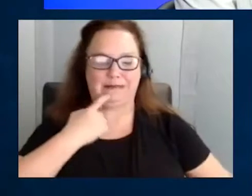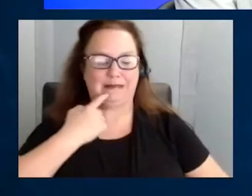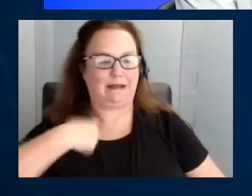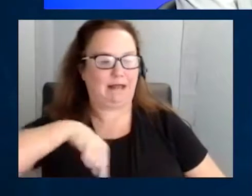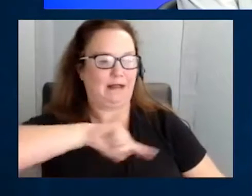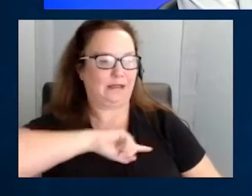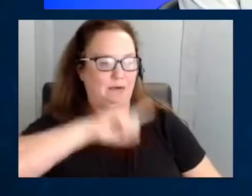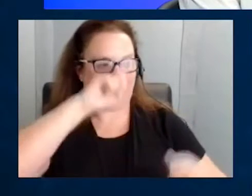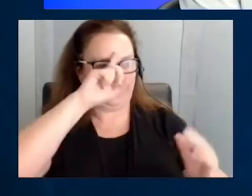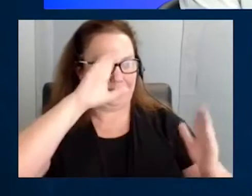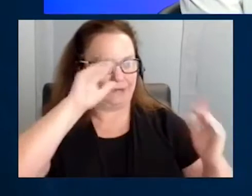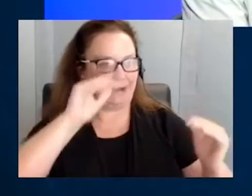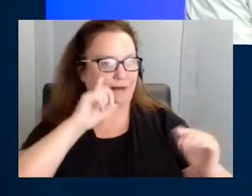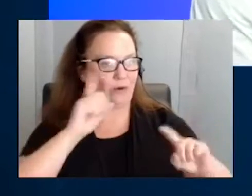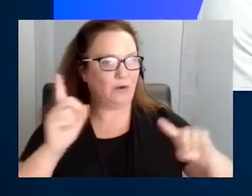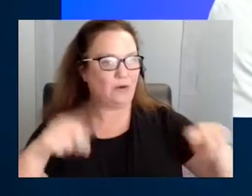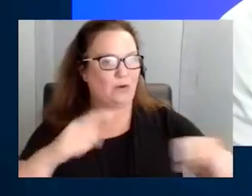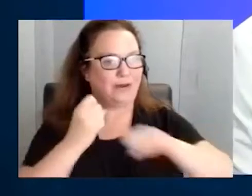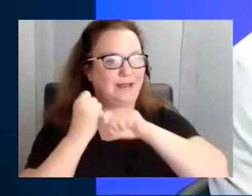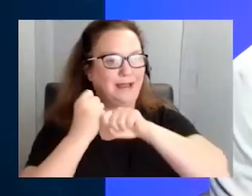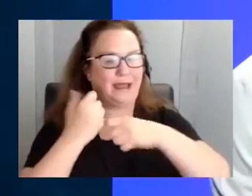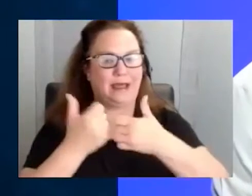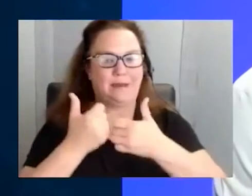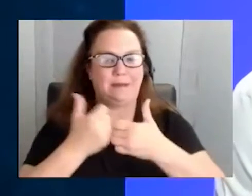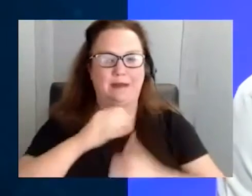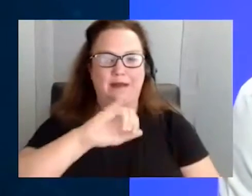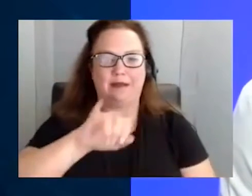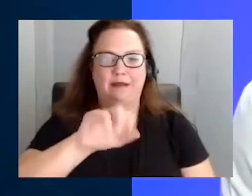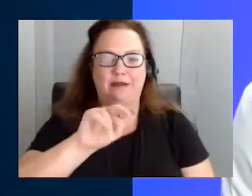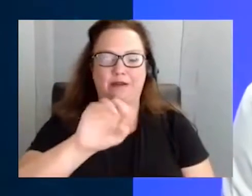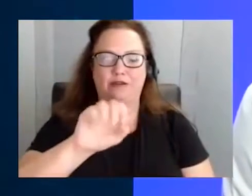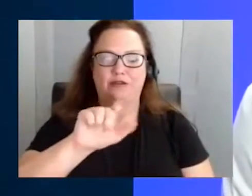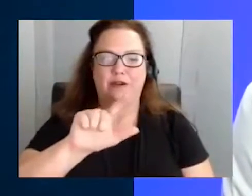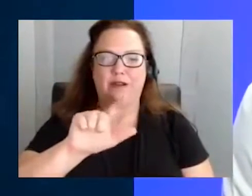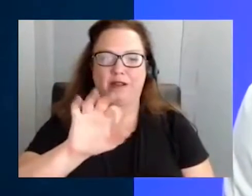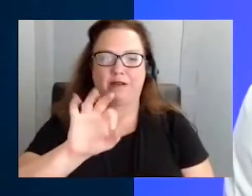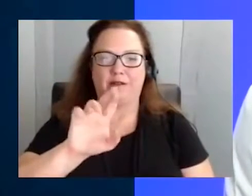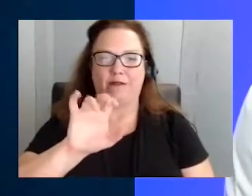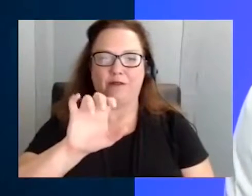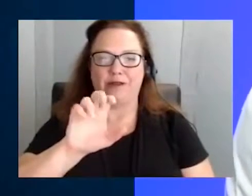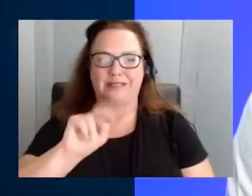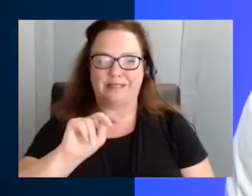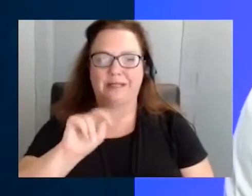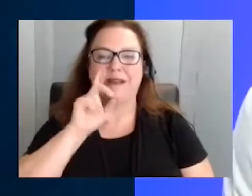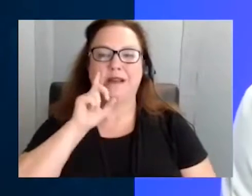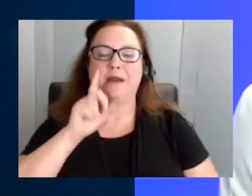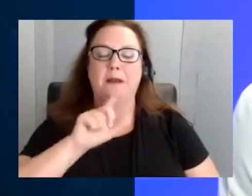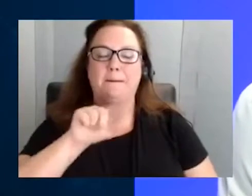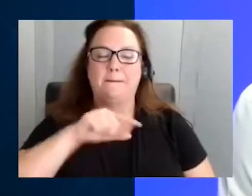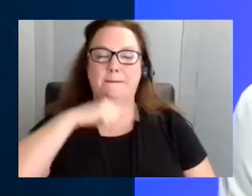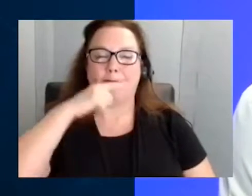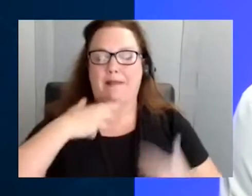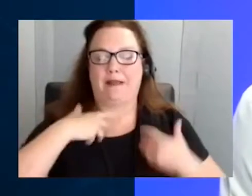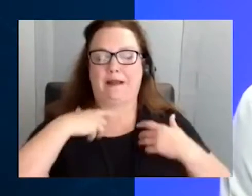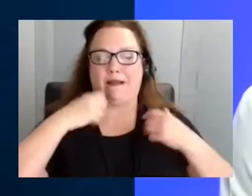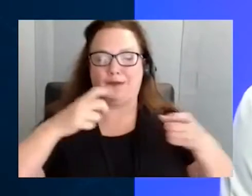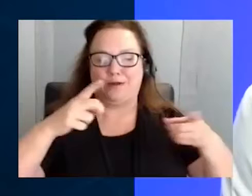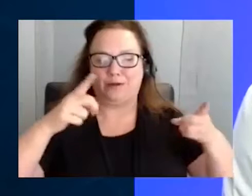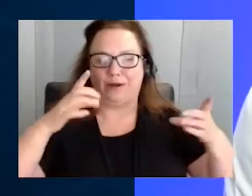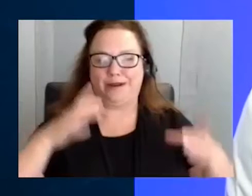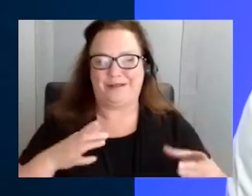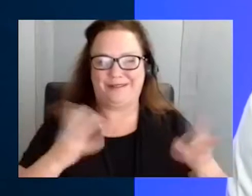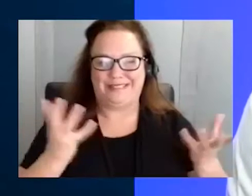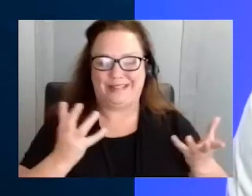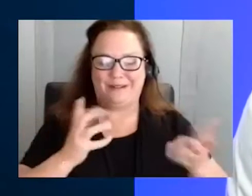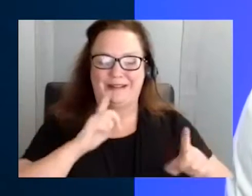this weekend. And Janell Friesen, Public Information Officer for the United Government Public Health Department, is also waiting in the wings.